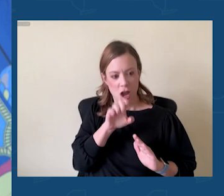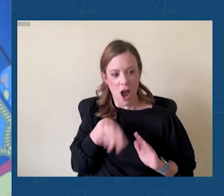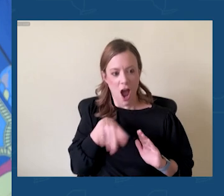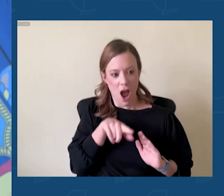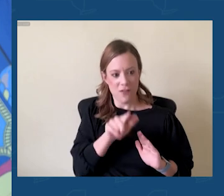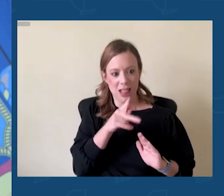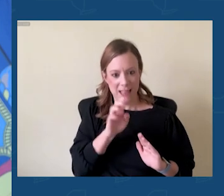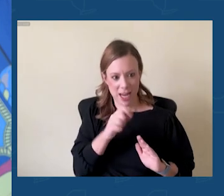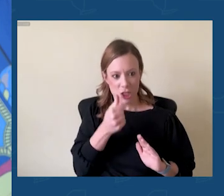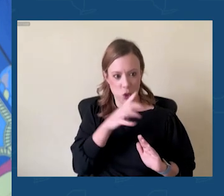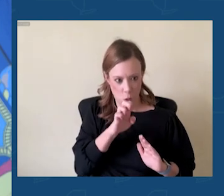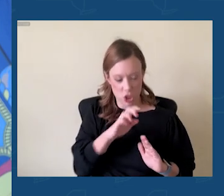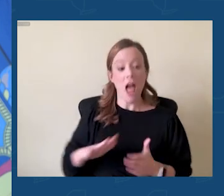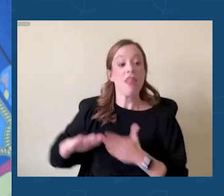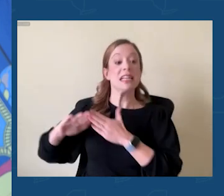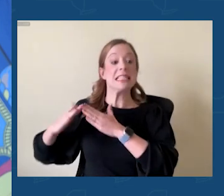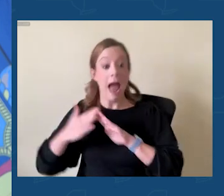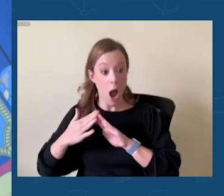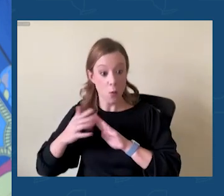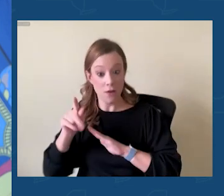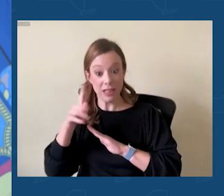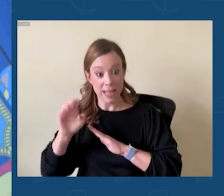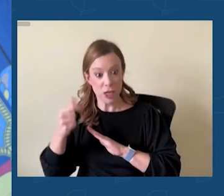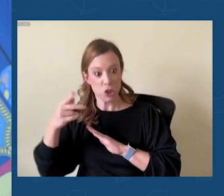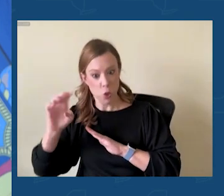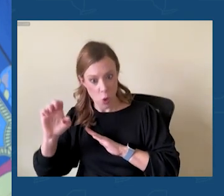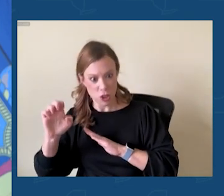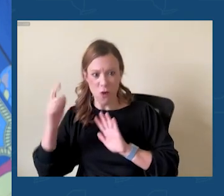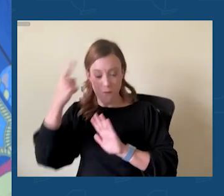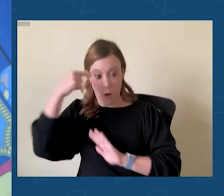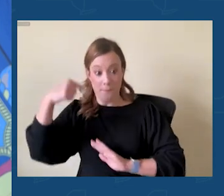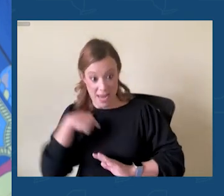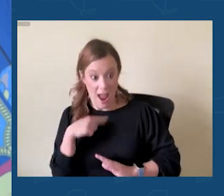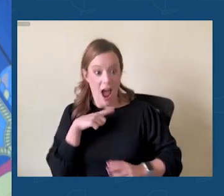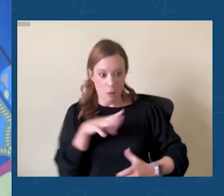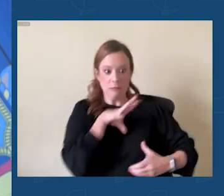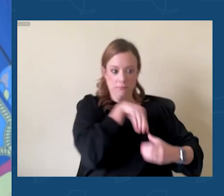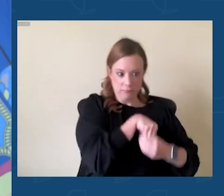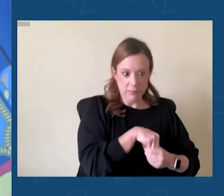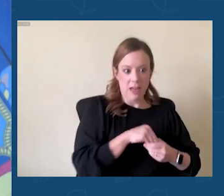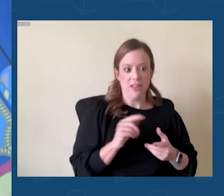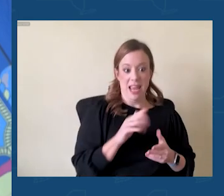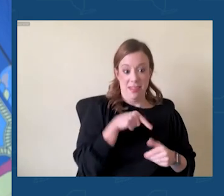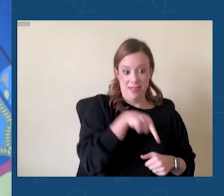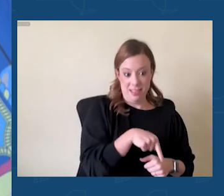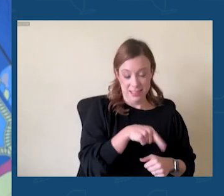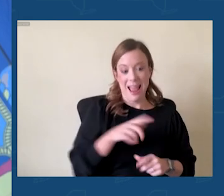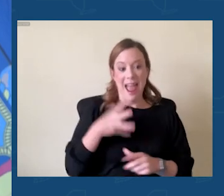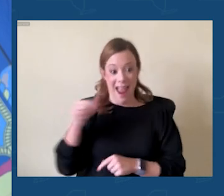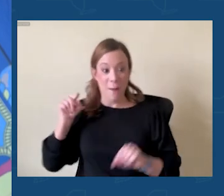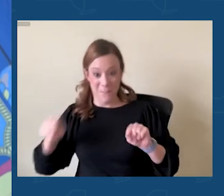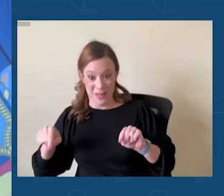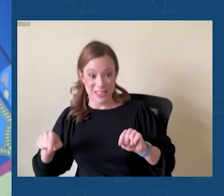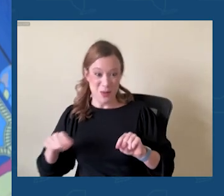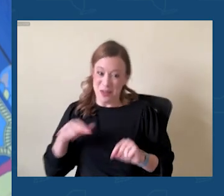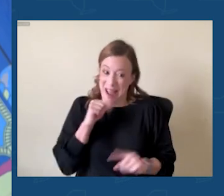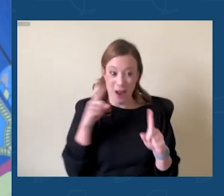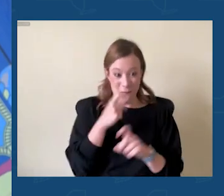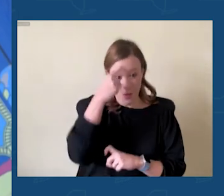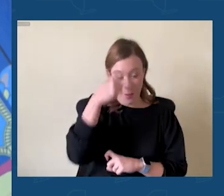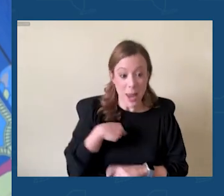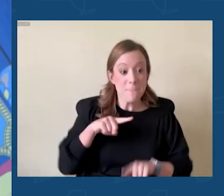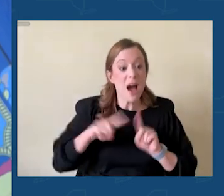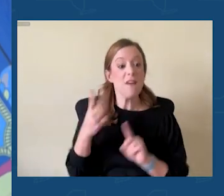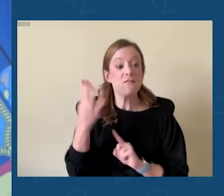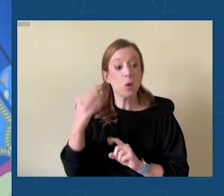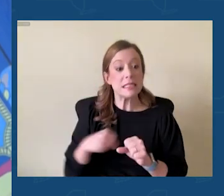board for the town of Hamburg, so it's not that complicated for me. But that 14 years in local government, you're really